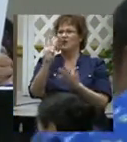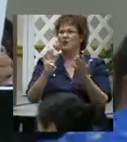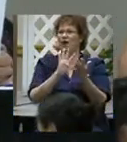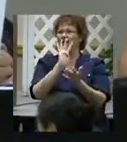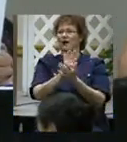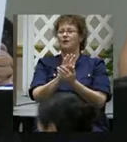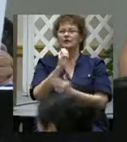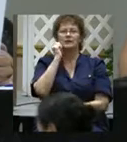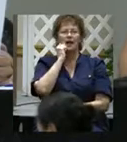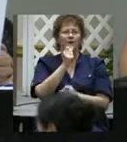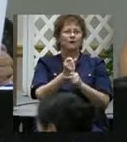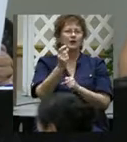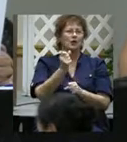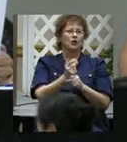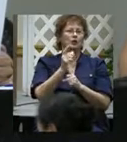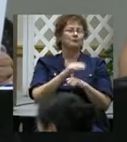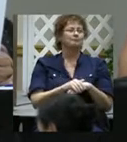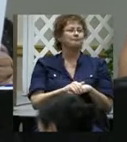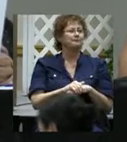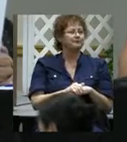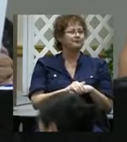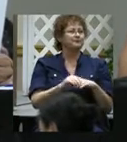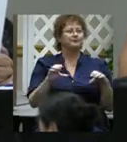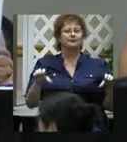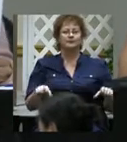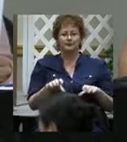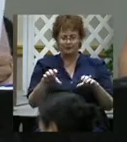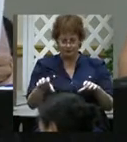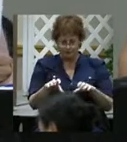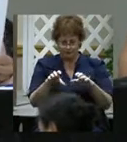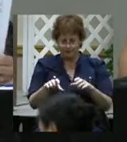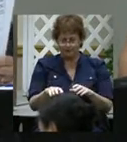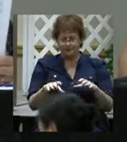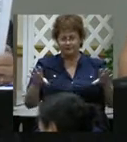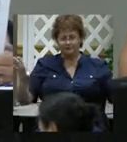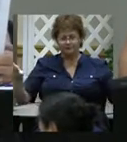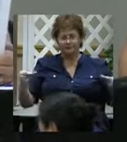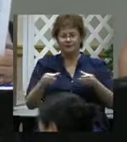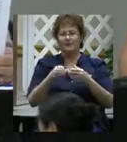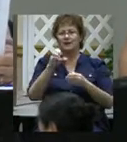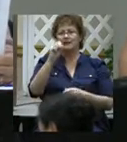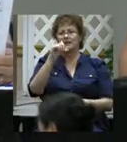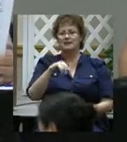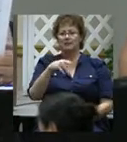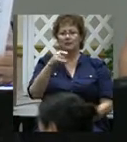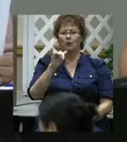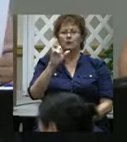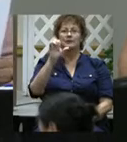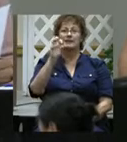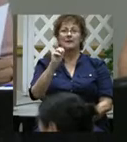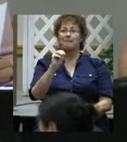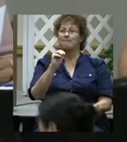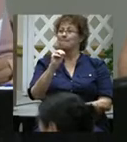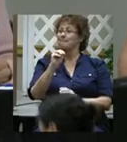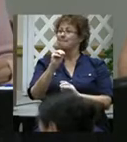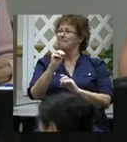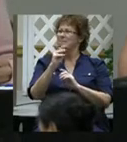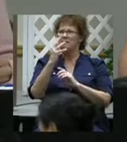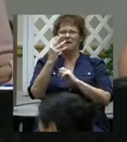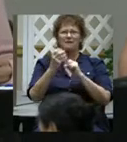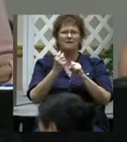year. We also started doing a symposium back like 4 years ago, I think,